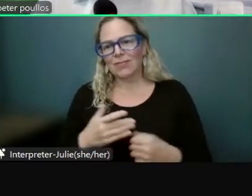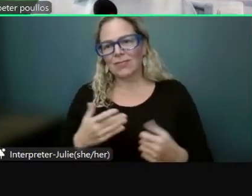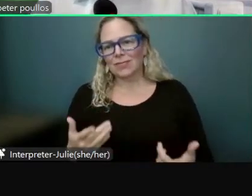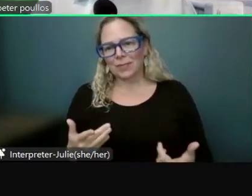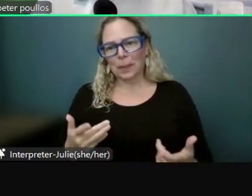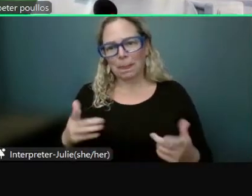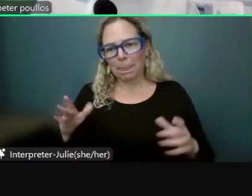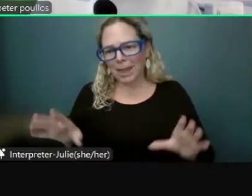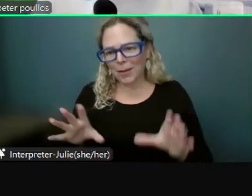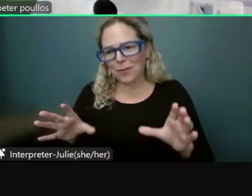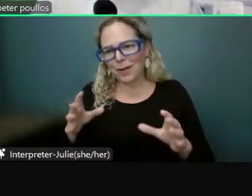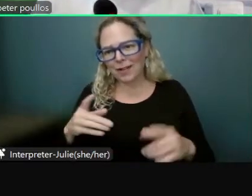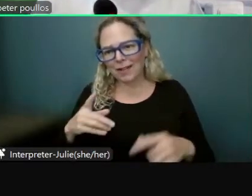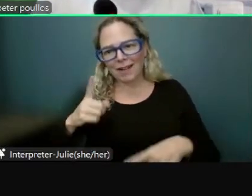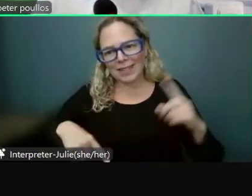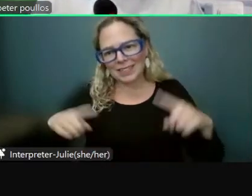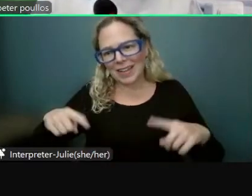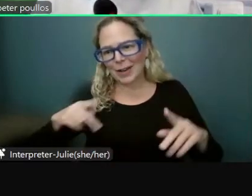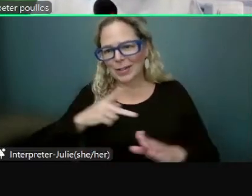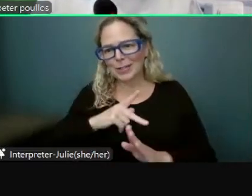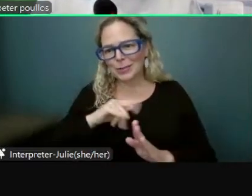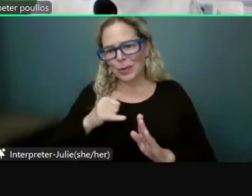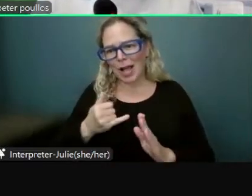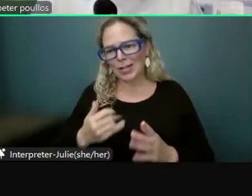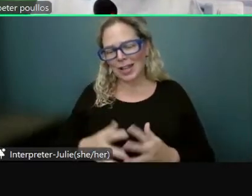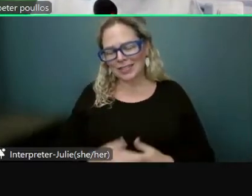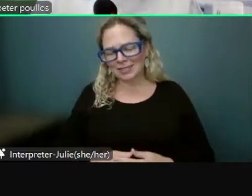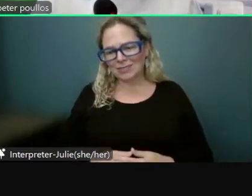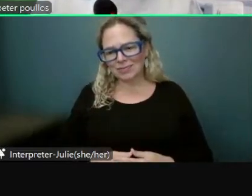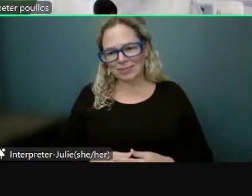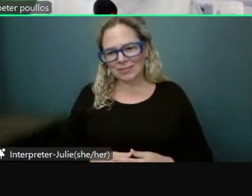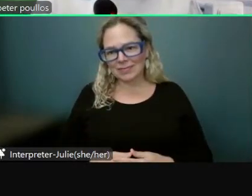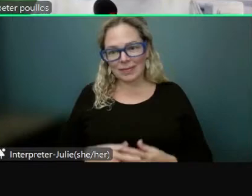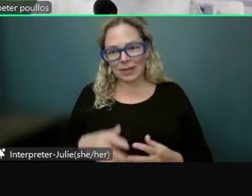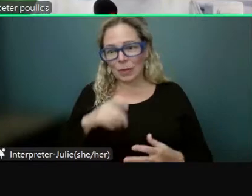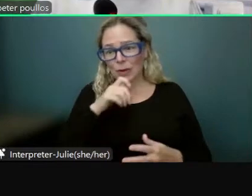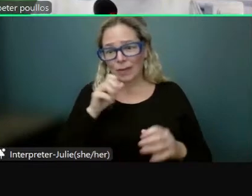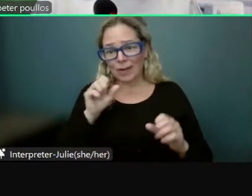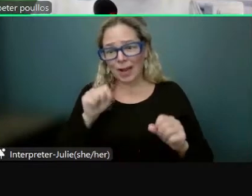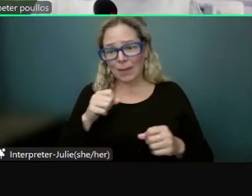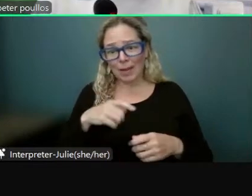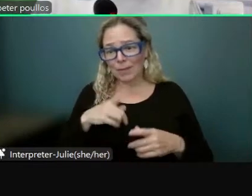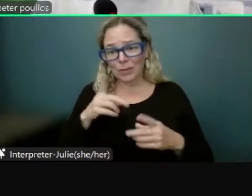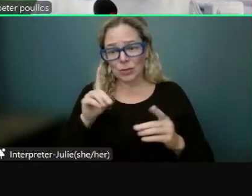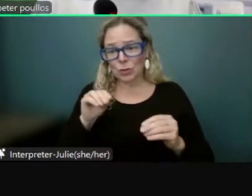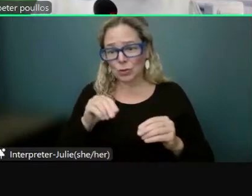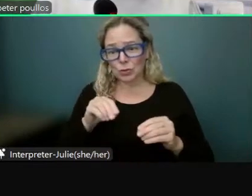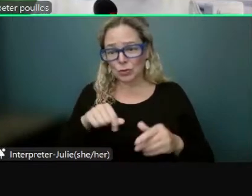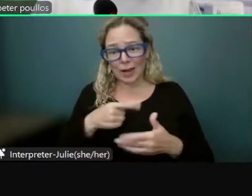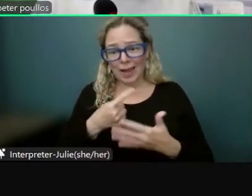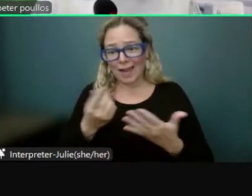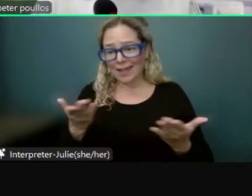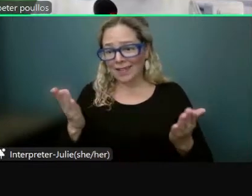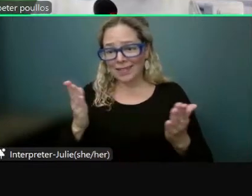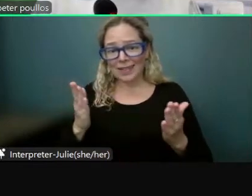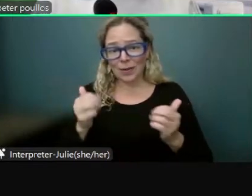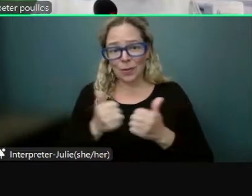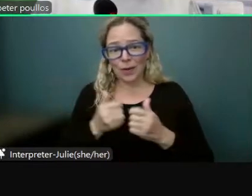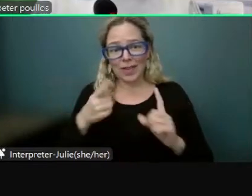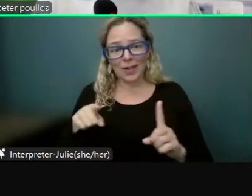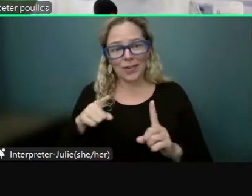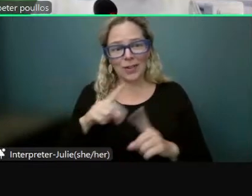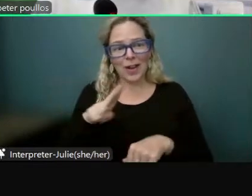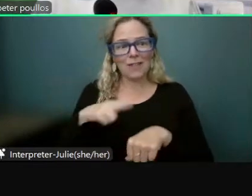all of our various projects. We wouldn't be able to do any of this without you. Of course, Ken,